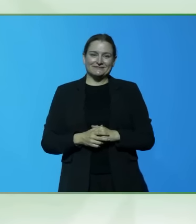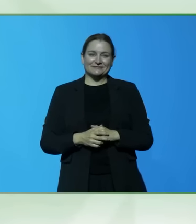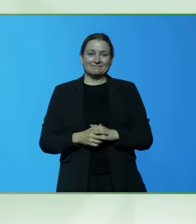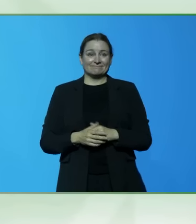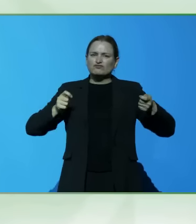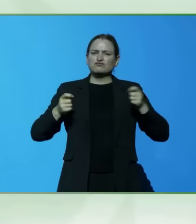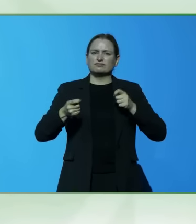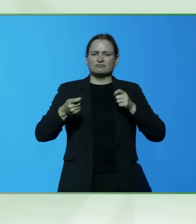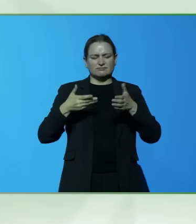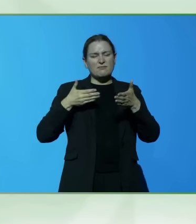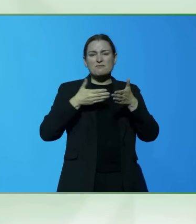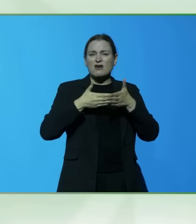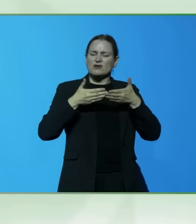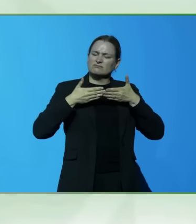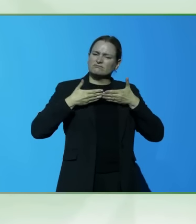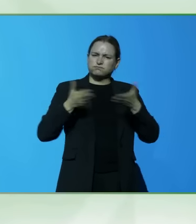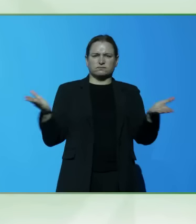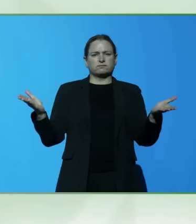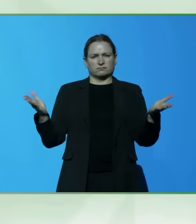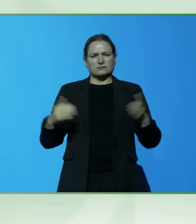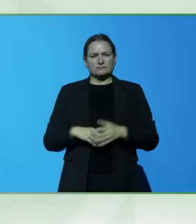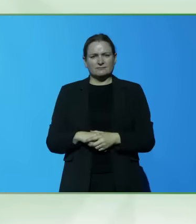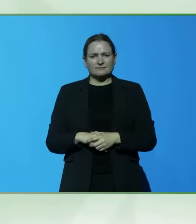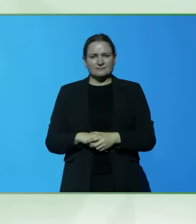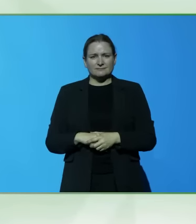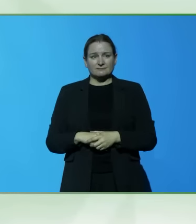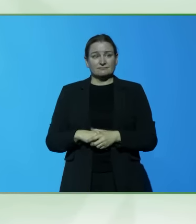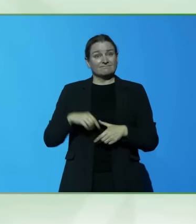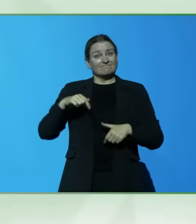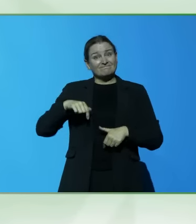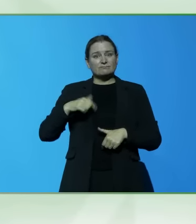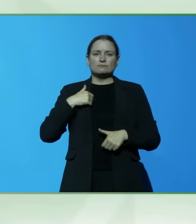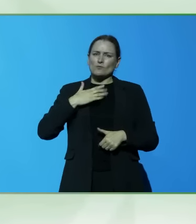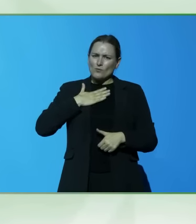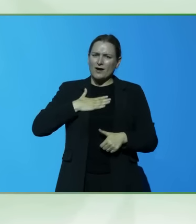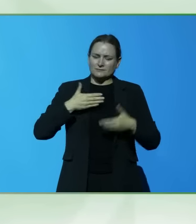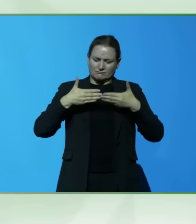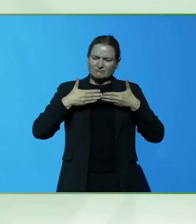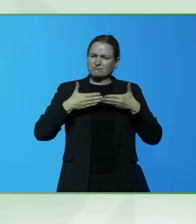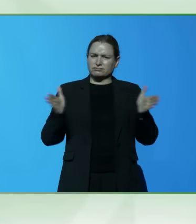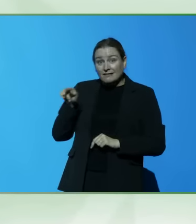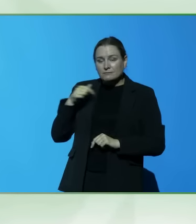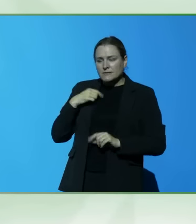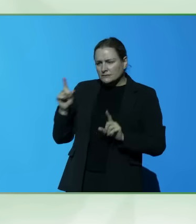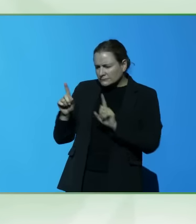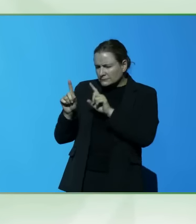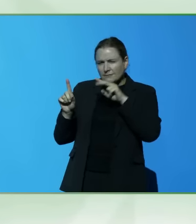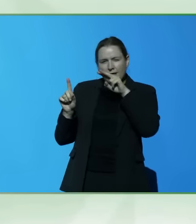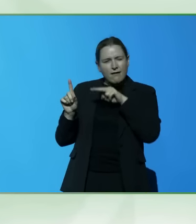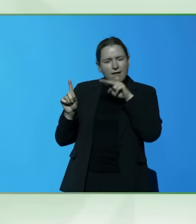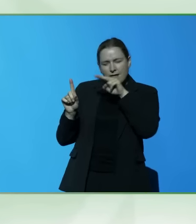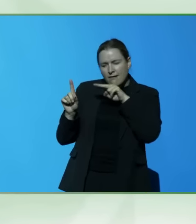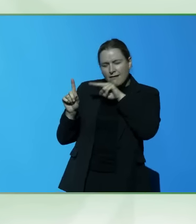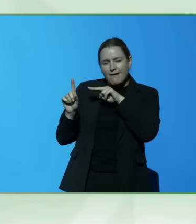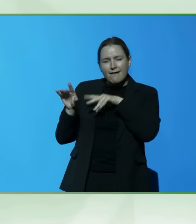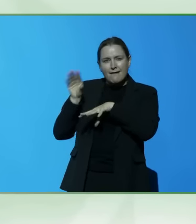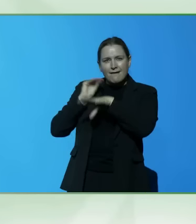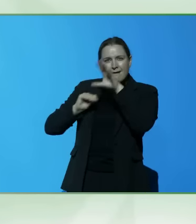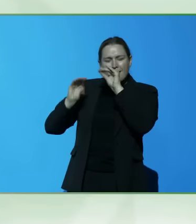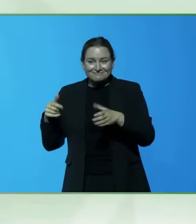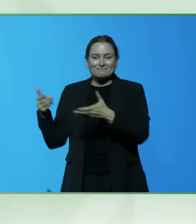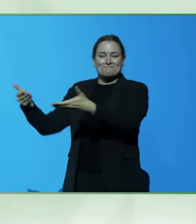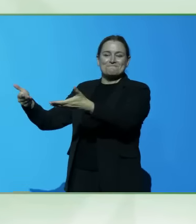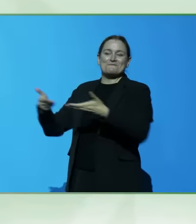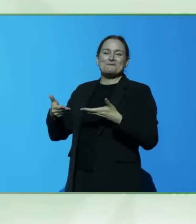disabled people in leadership with zero barriers. It's not just a slogan for Martin, it's his compass, it's the vision to his heart. So let's welcome